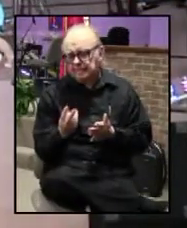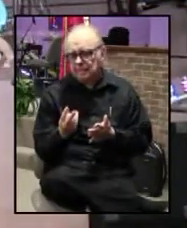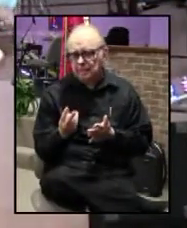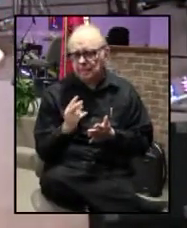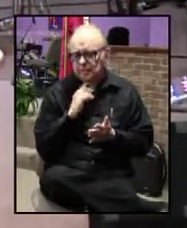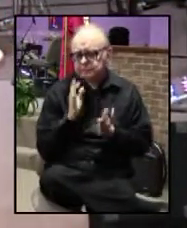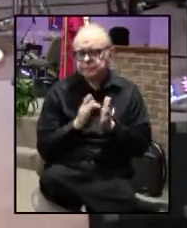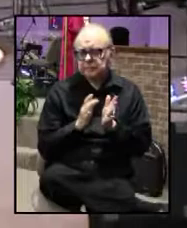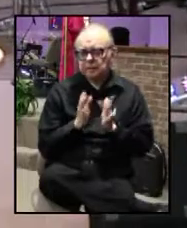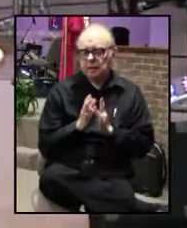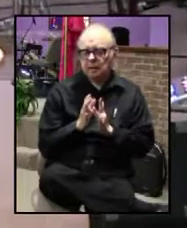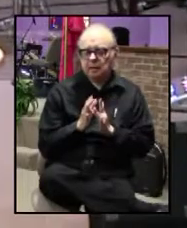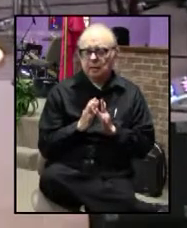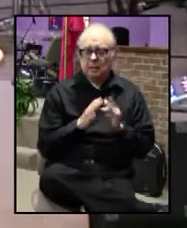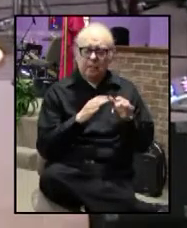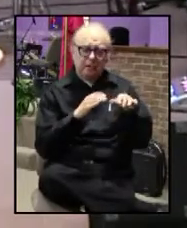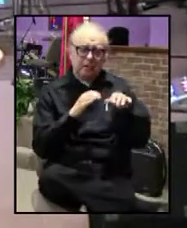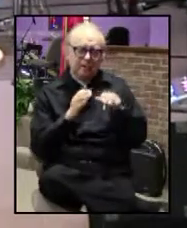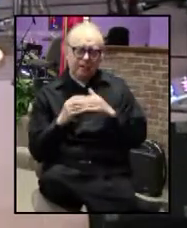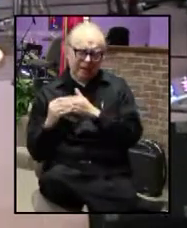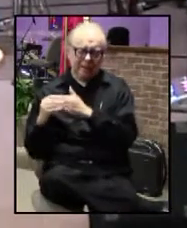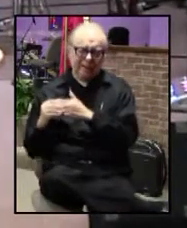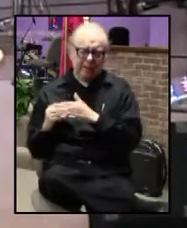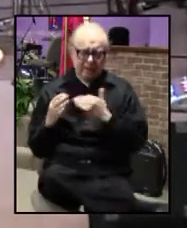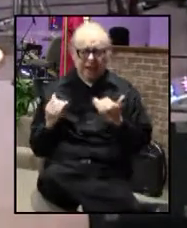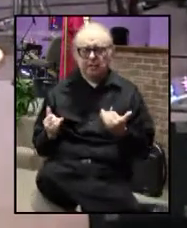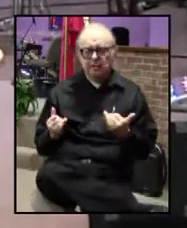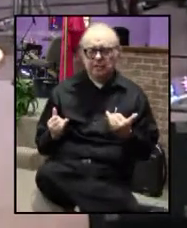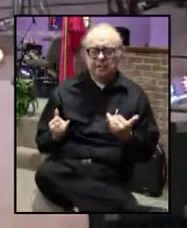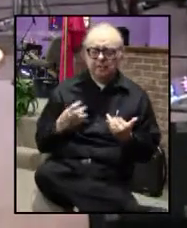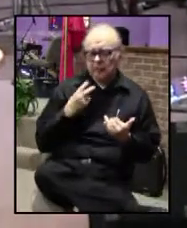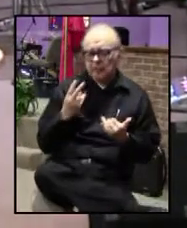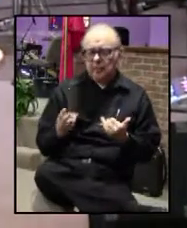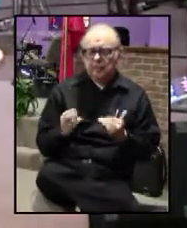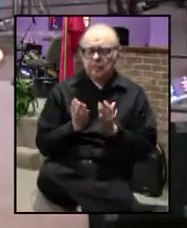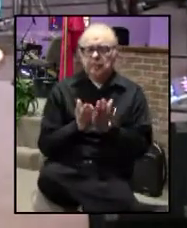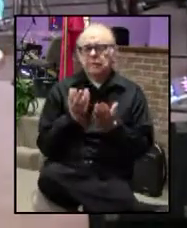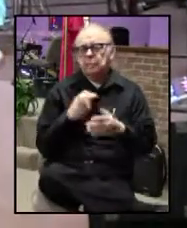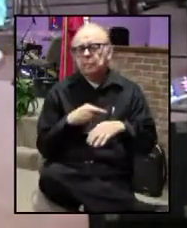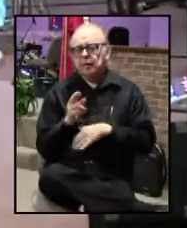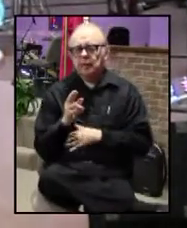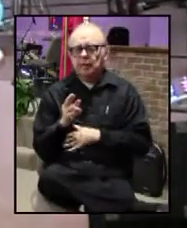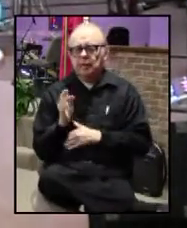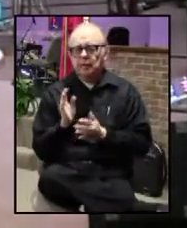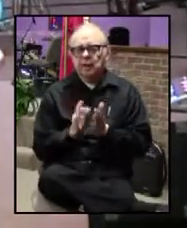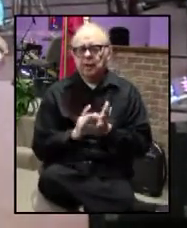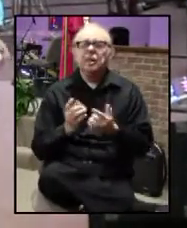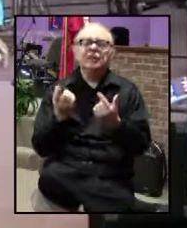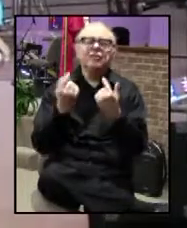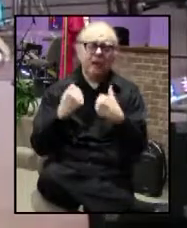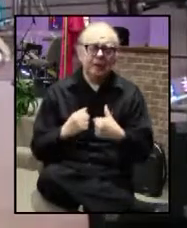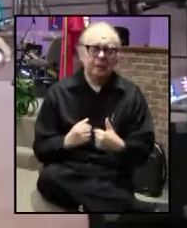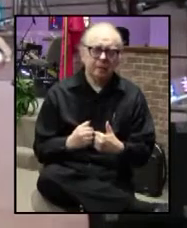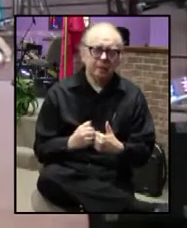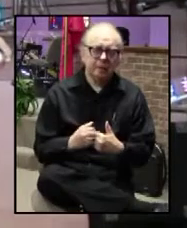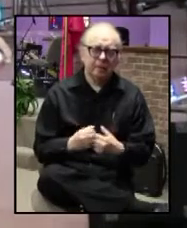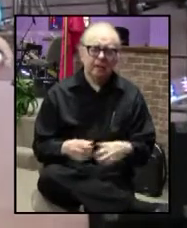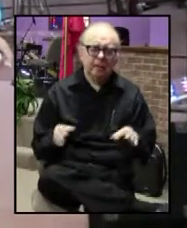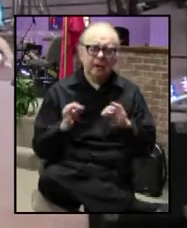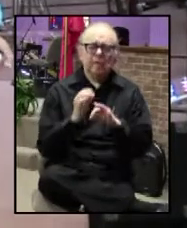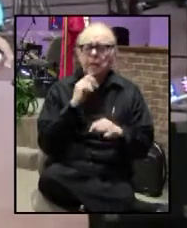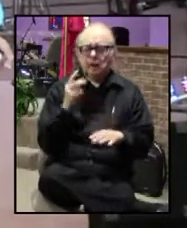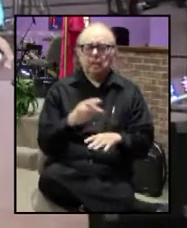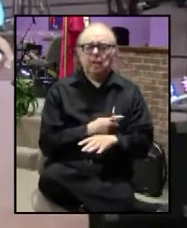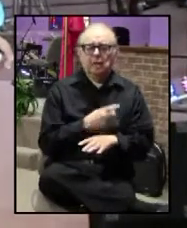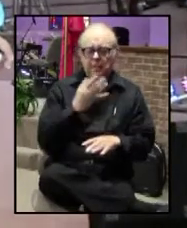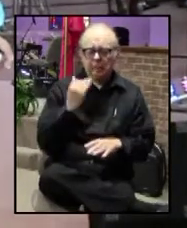is Jesus leaving. And now we see in the book of Revelation, Jesus coming. Worthy is the